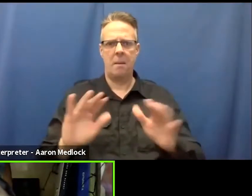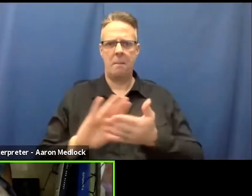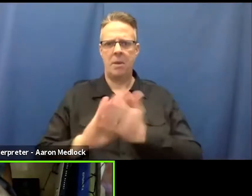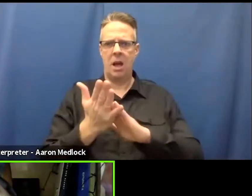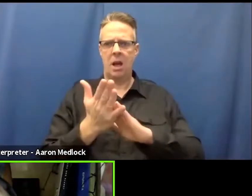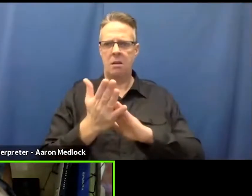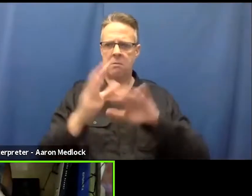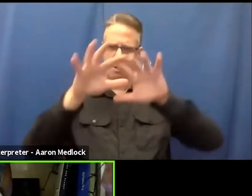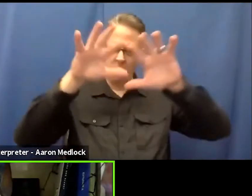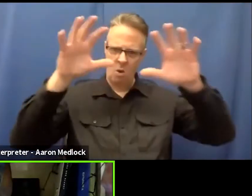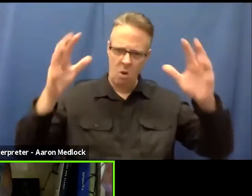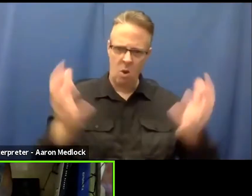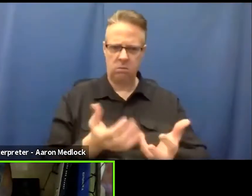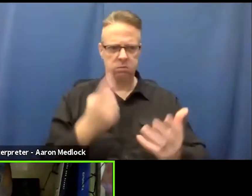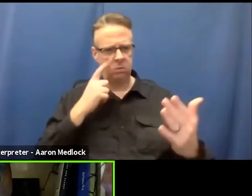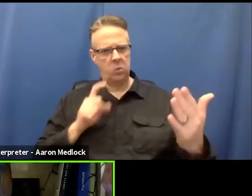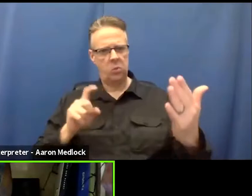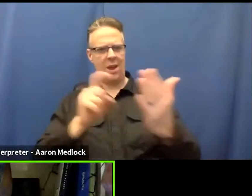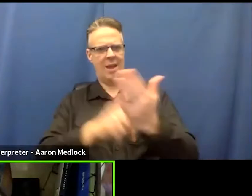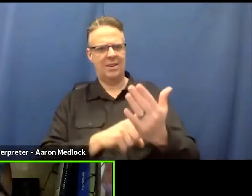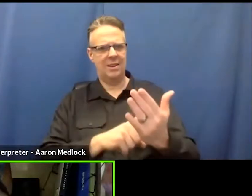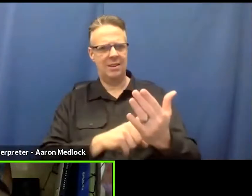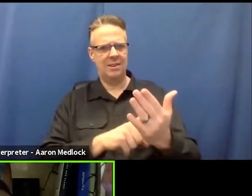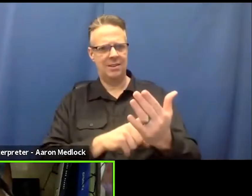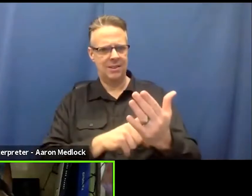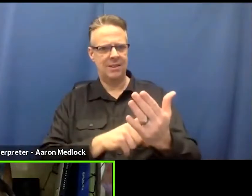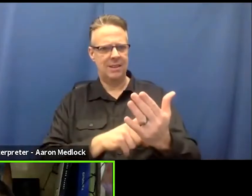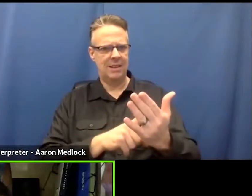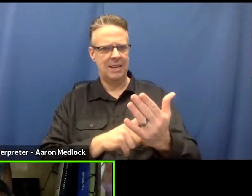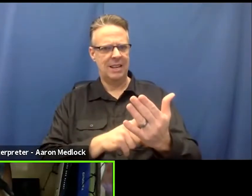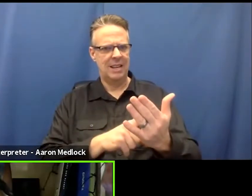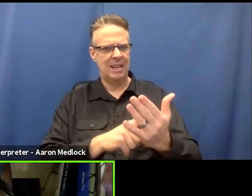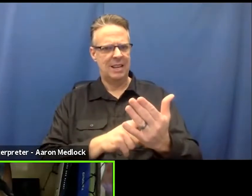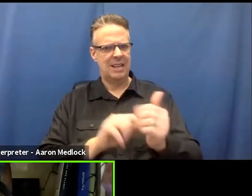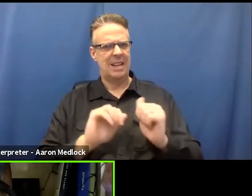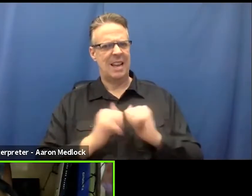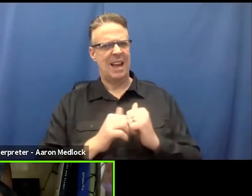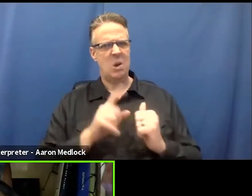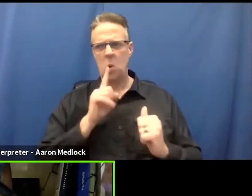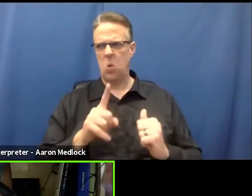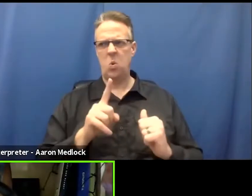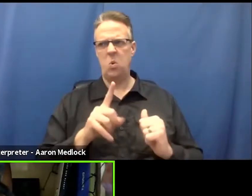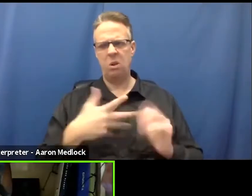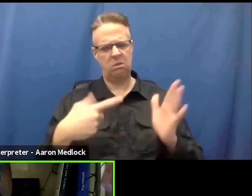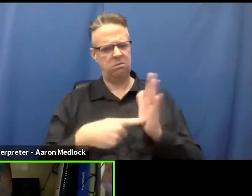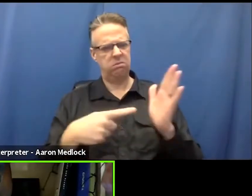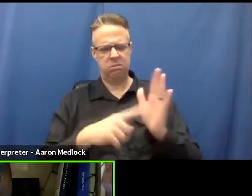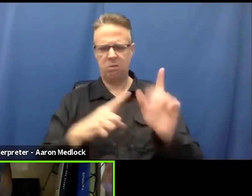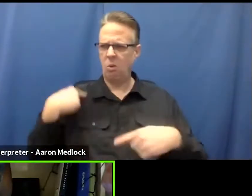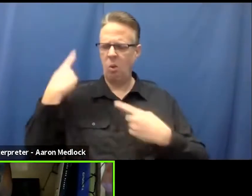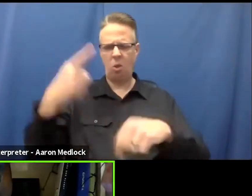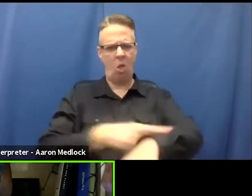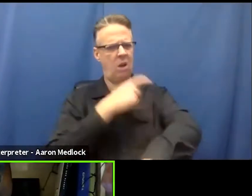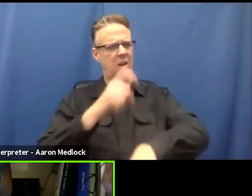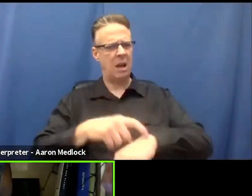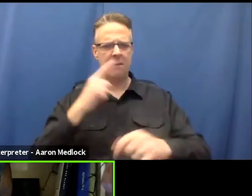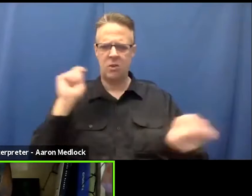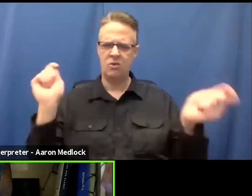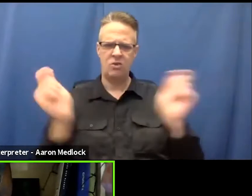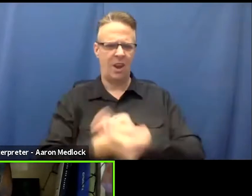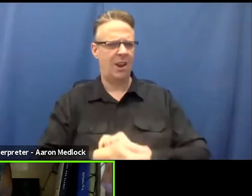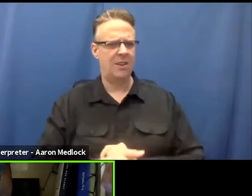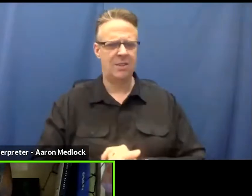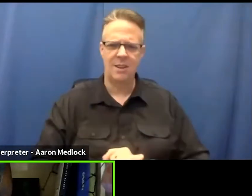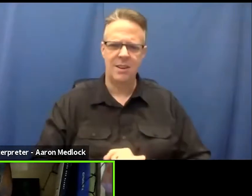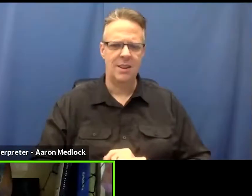global movement. Right. And how incredibly overdue it was, let's be honest. Yep. But